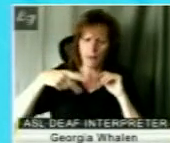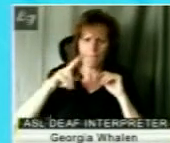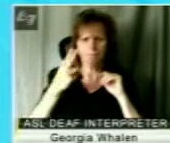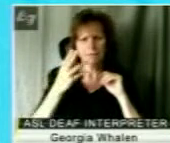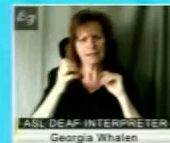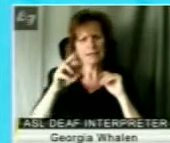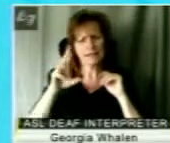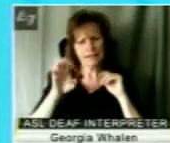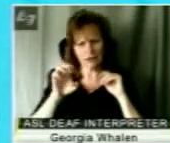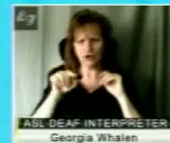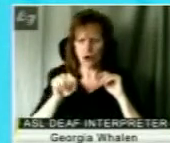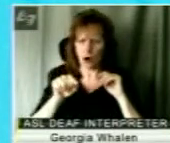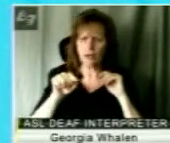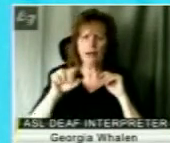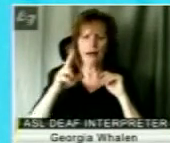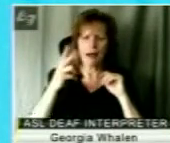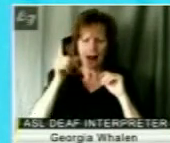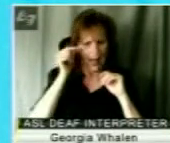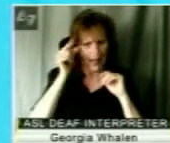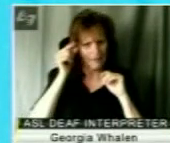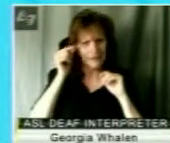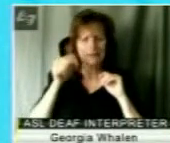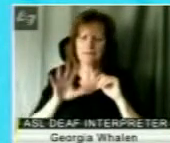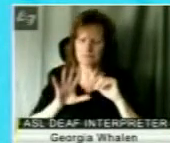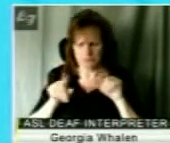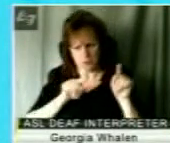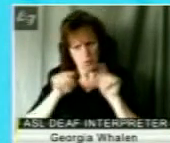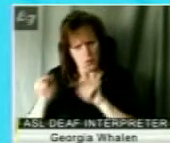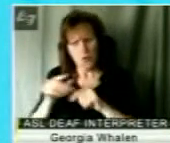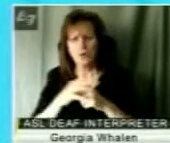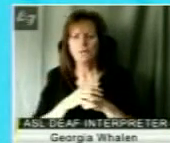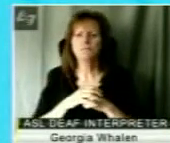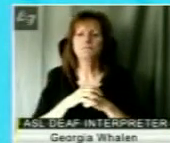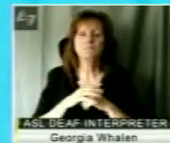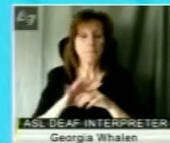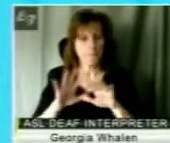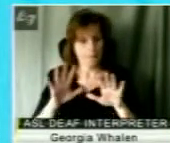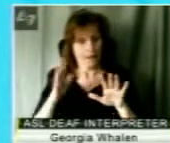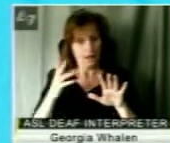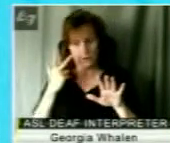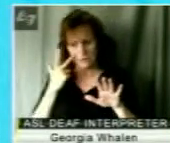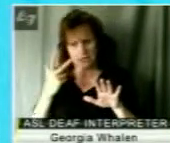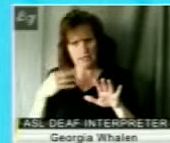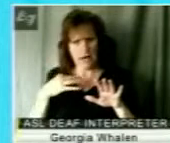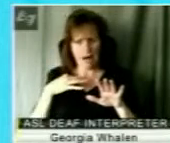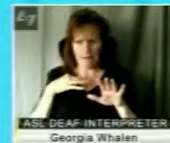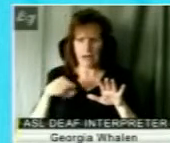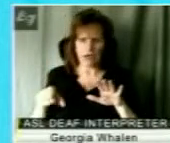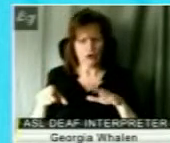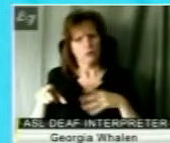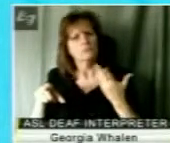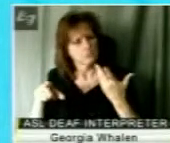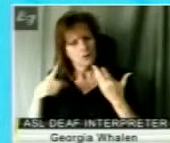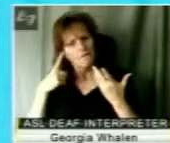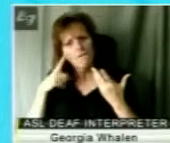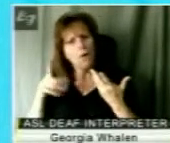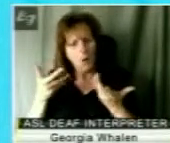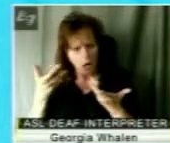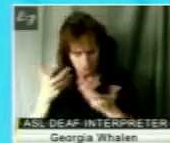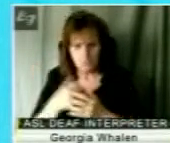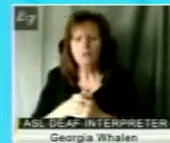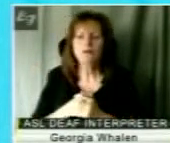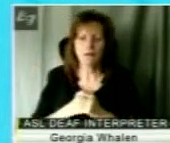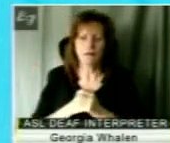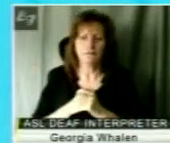shophere.hamiltonbusinesscenter.ca. So please share that with the City of Hamilton's funding application for social service providers and community